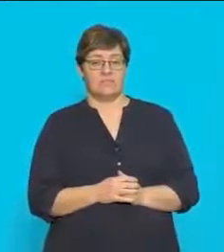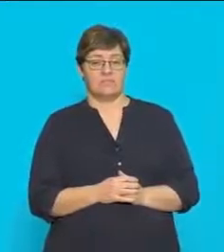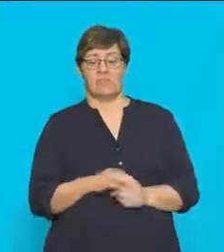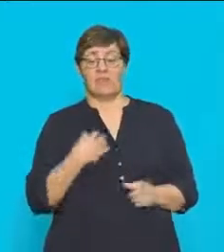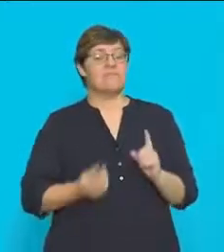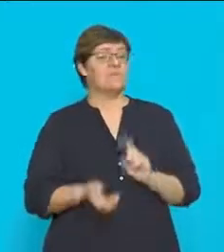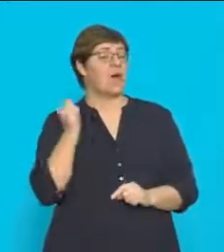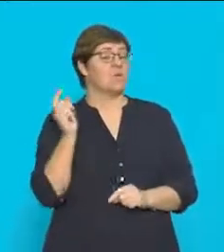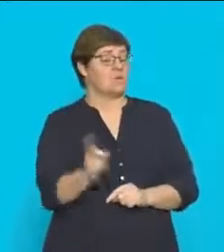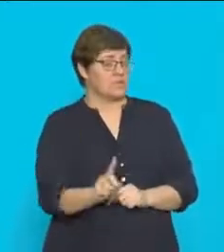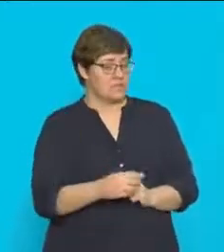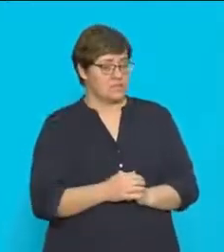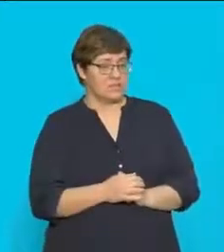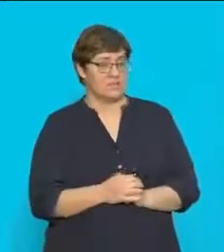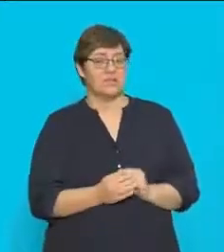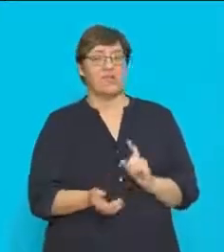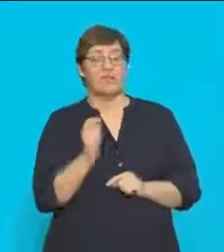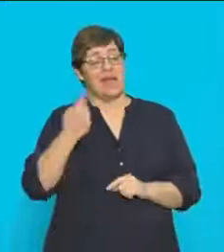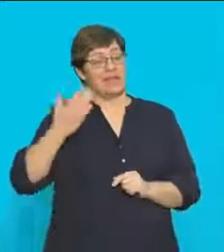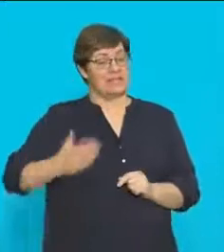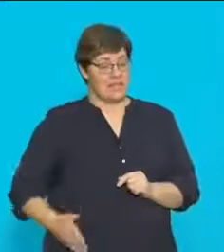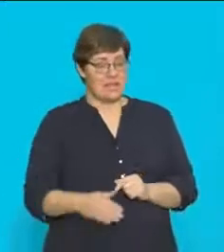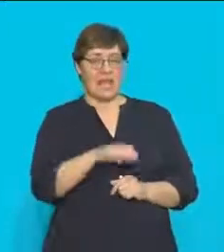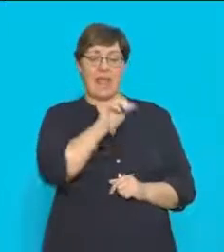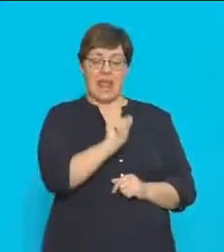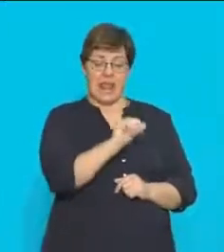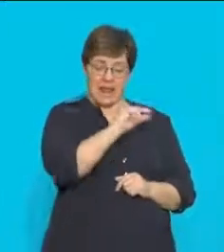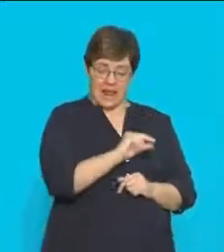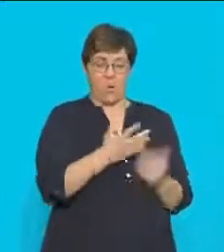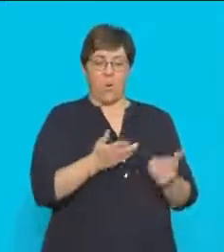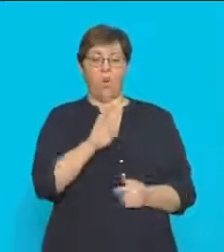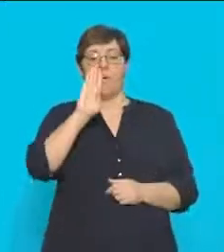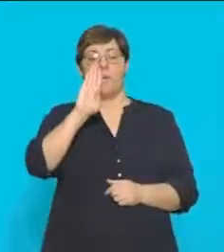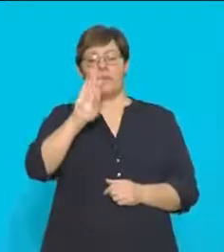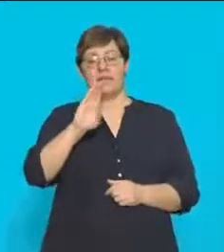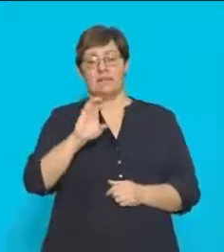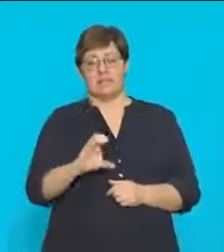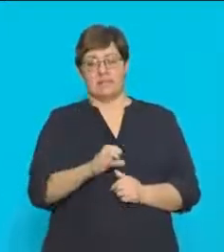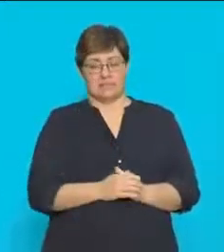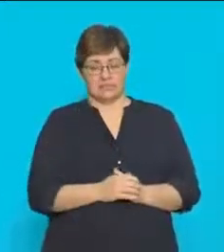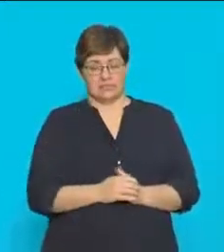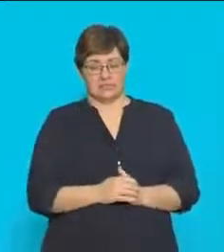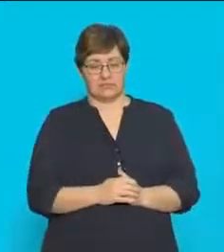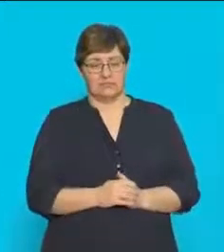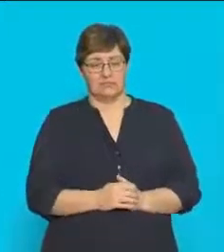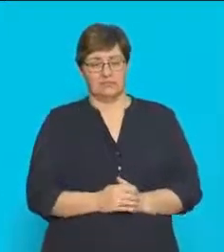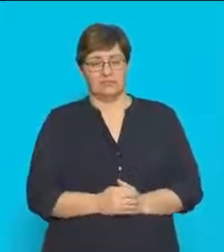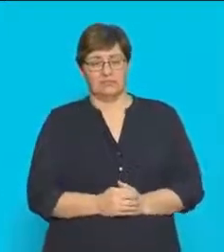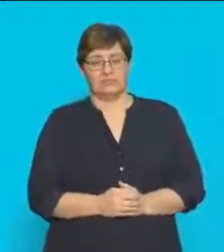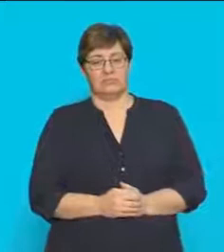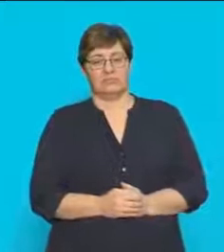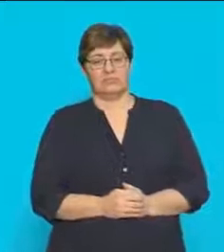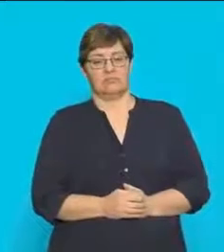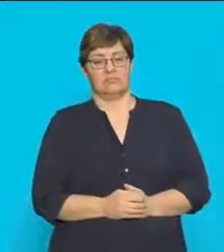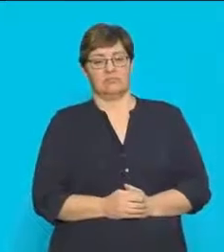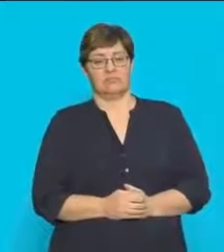What are we finding? We're finding another side. We're finding little a, or in other words, another way we can call this line, we can call